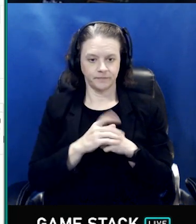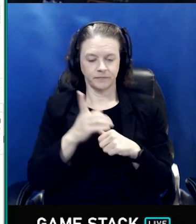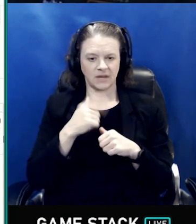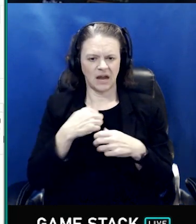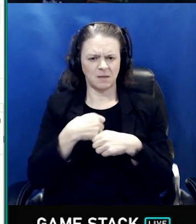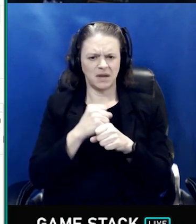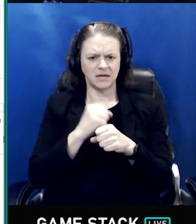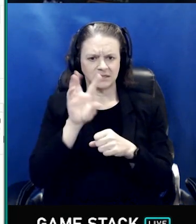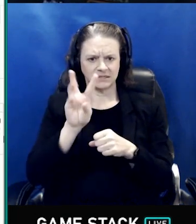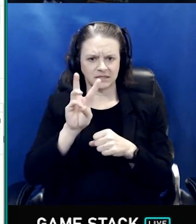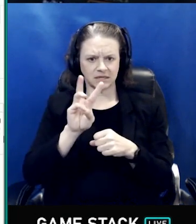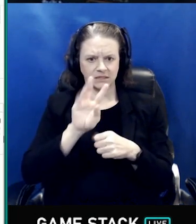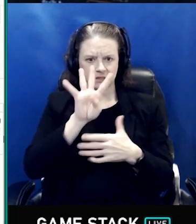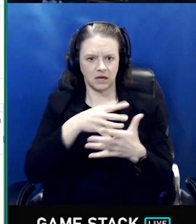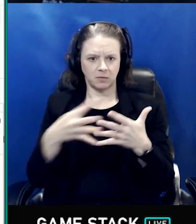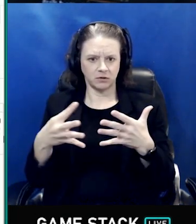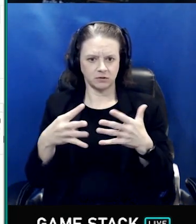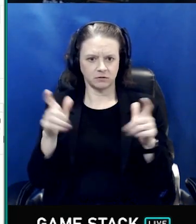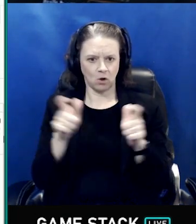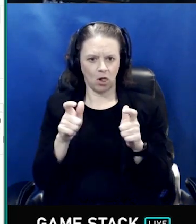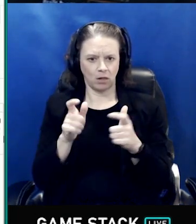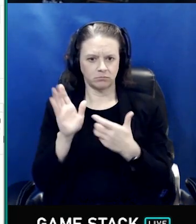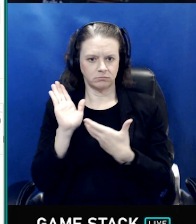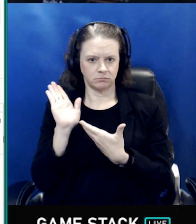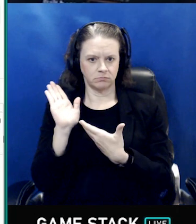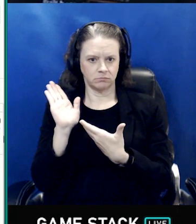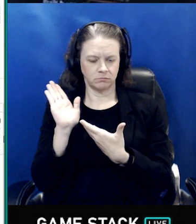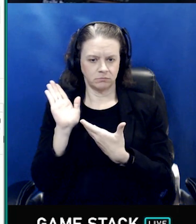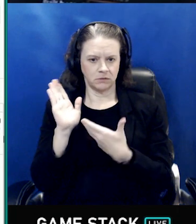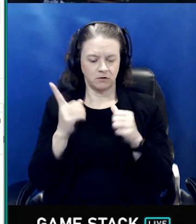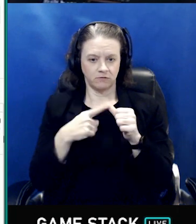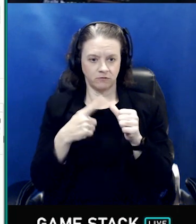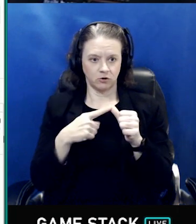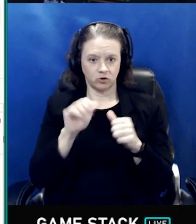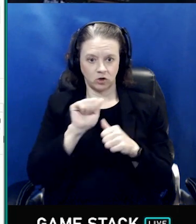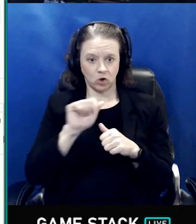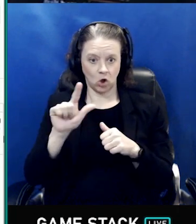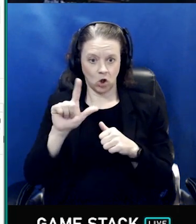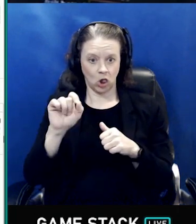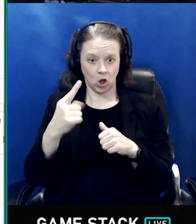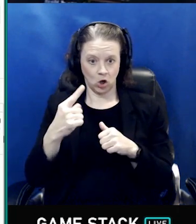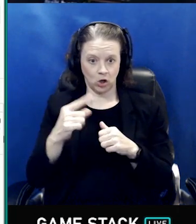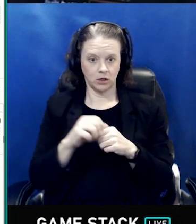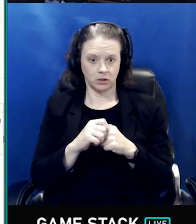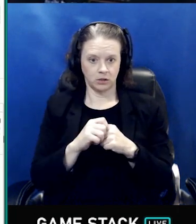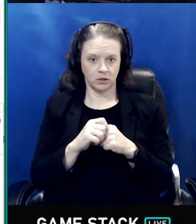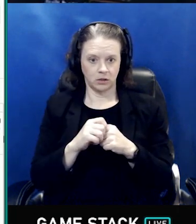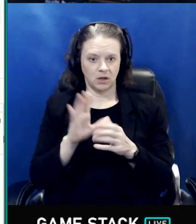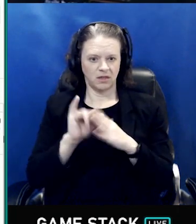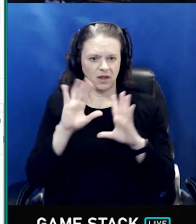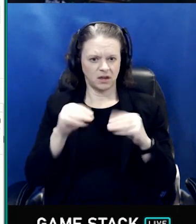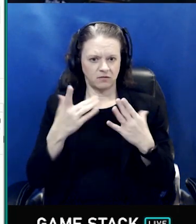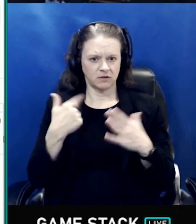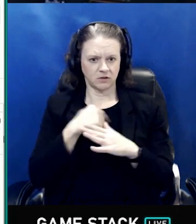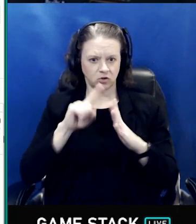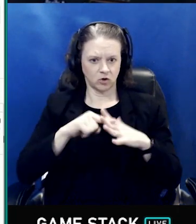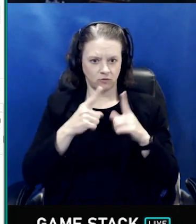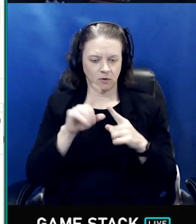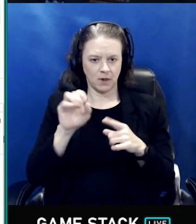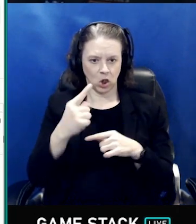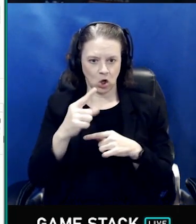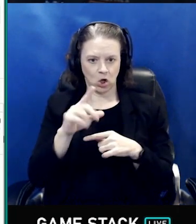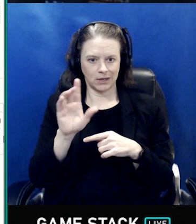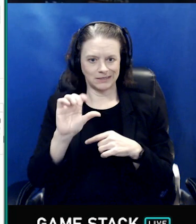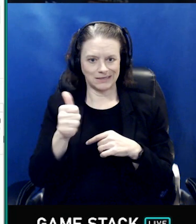as follows. First one is all log, and the others are start from log 10K to